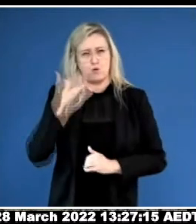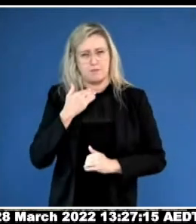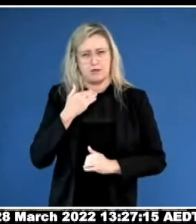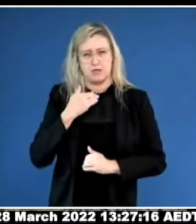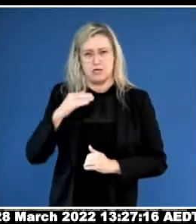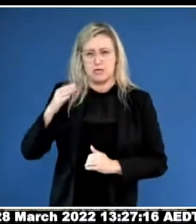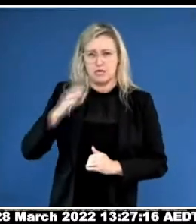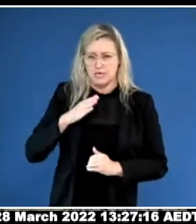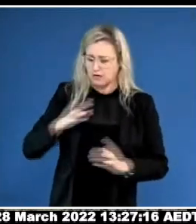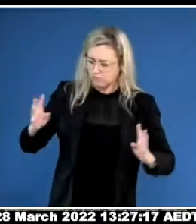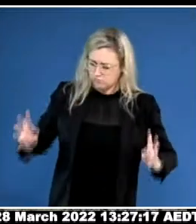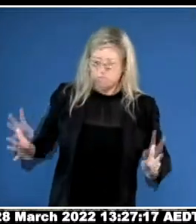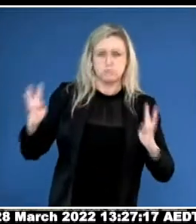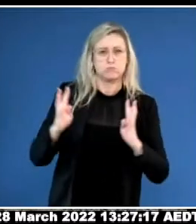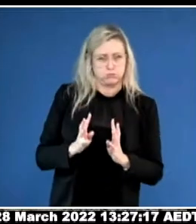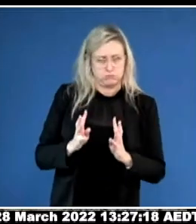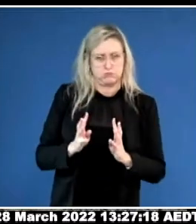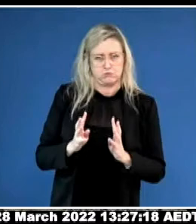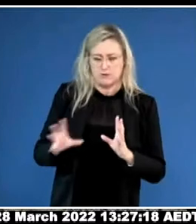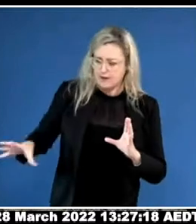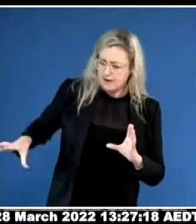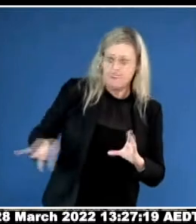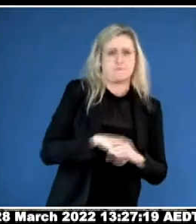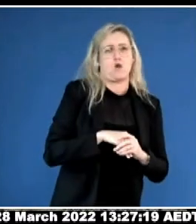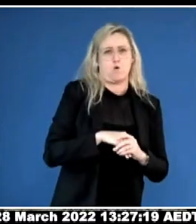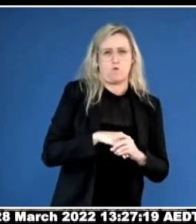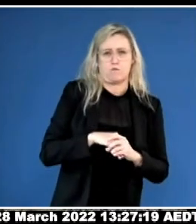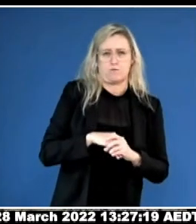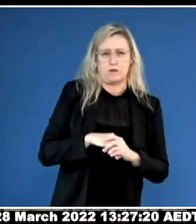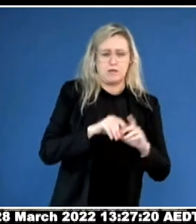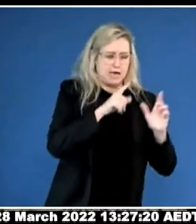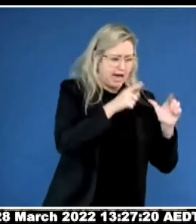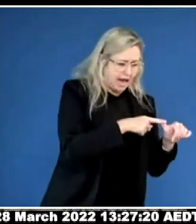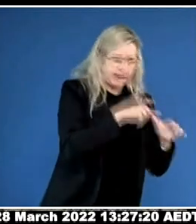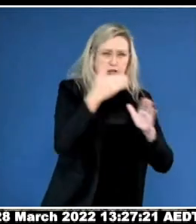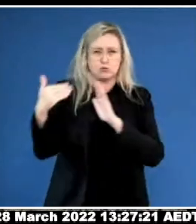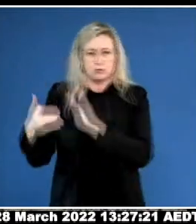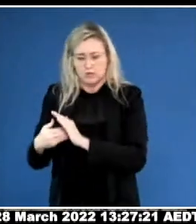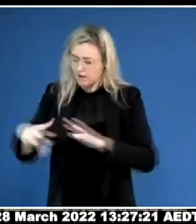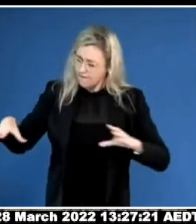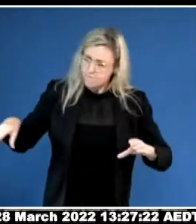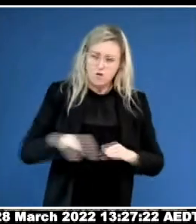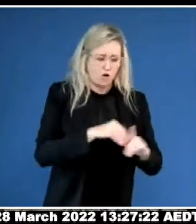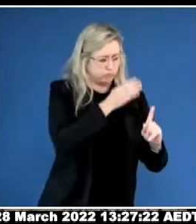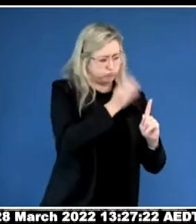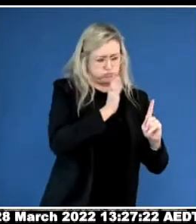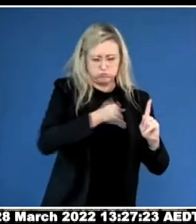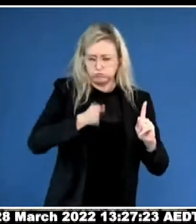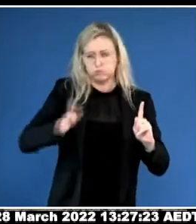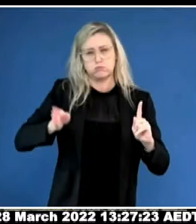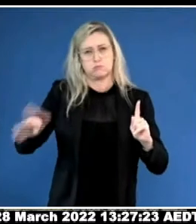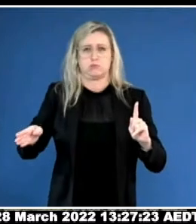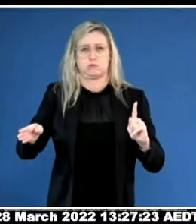very beginning and be involved in that process the whole way along and be continually brought in to go